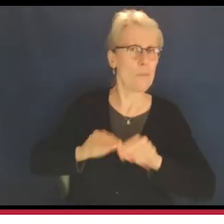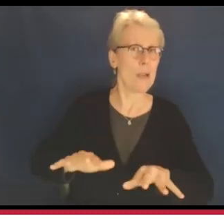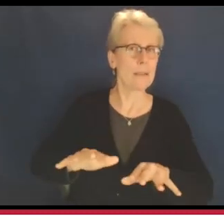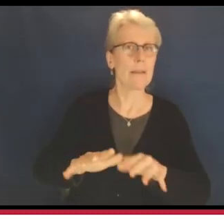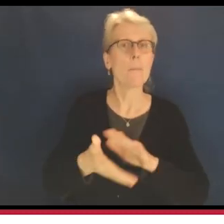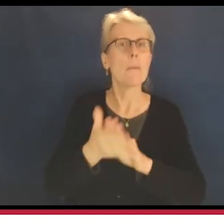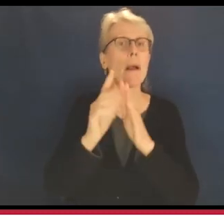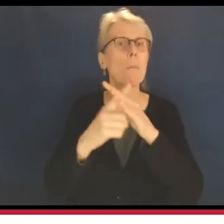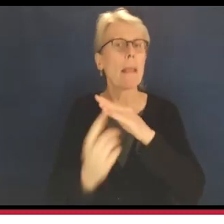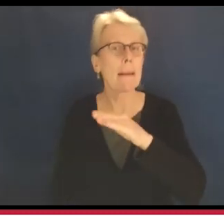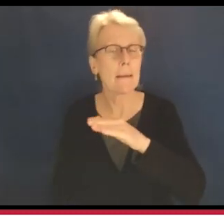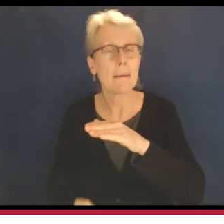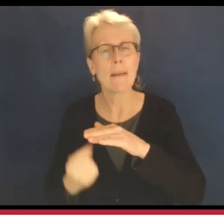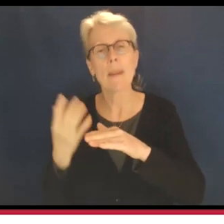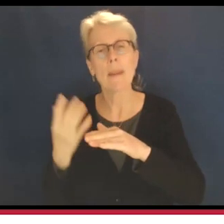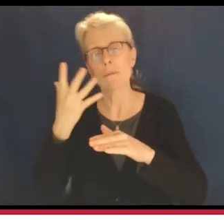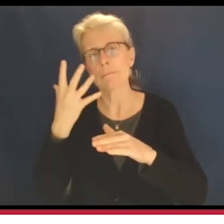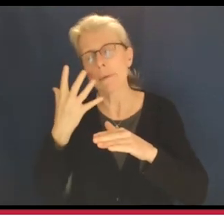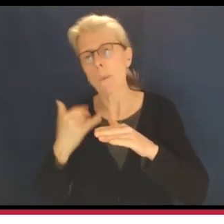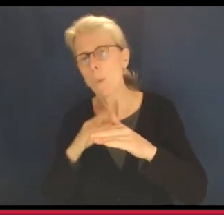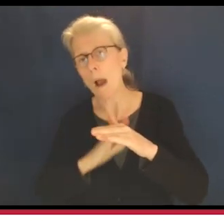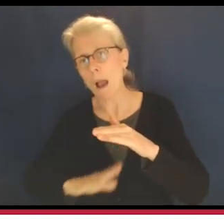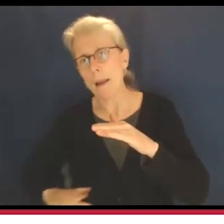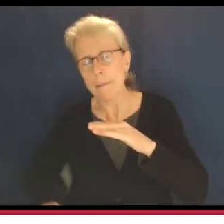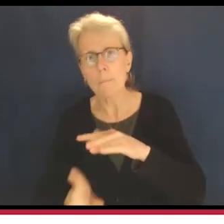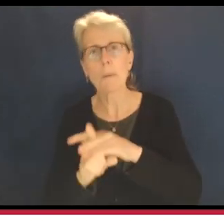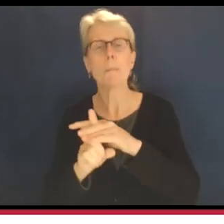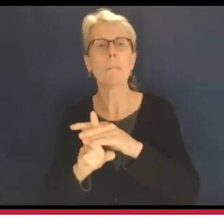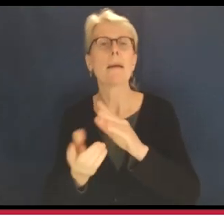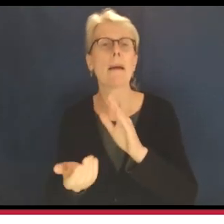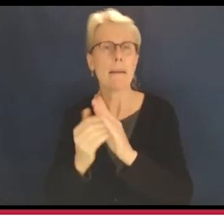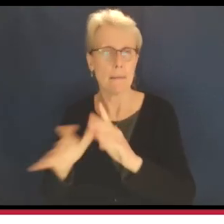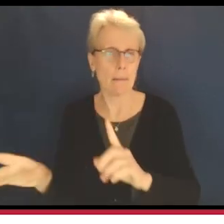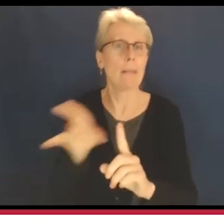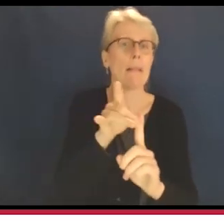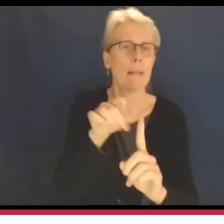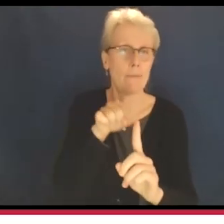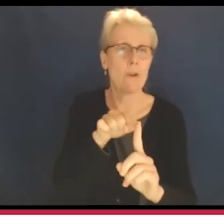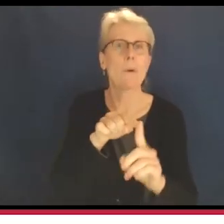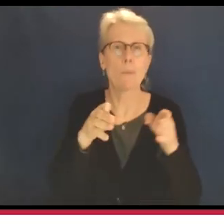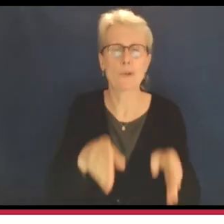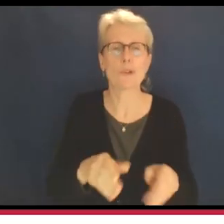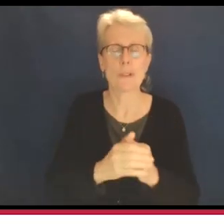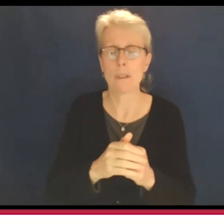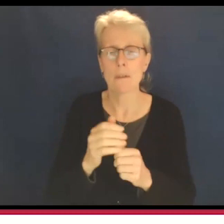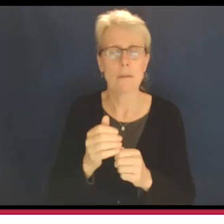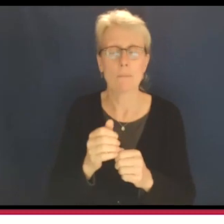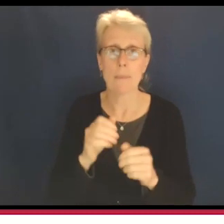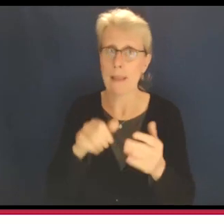and then became transmissible again from an infected human that got it many years